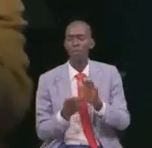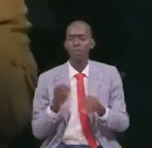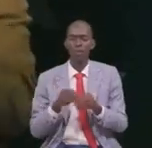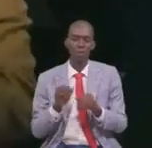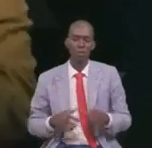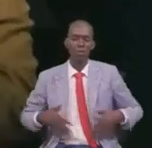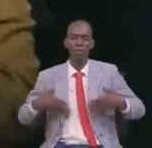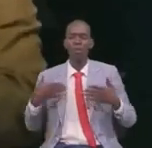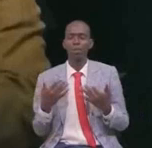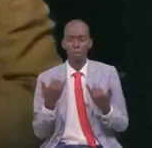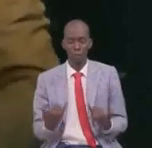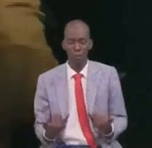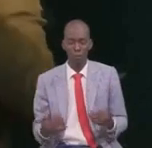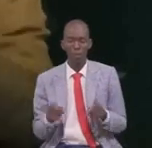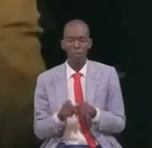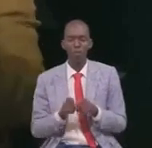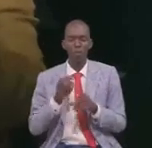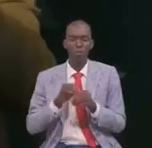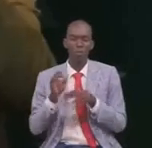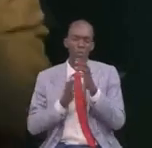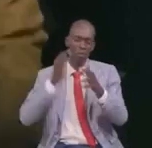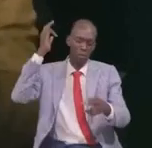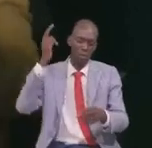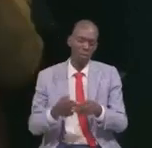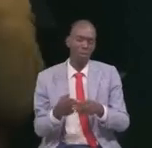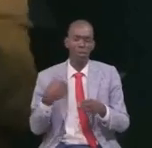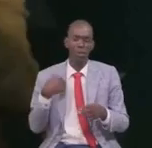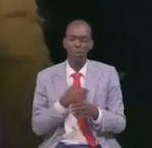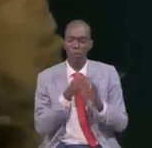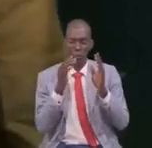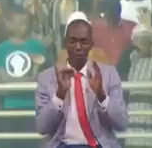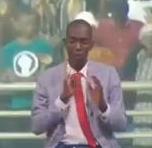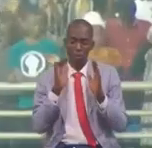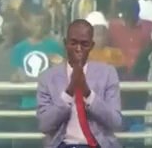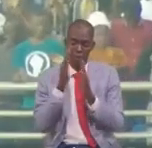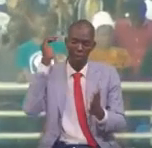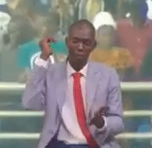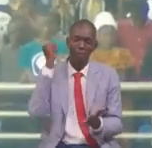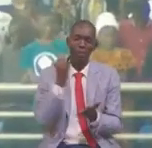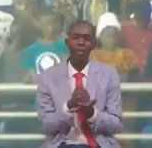every life. Even now, in Jesus' name I pray.